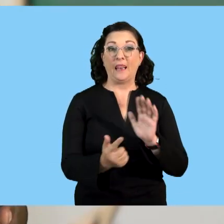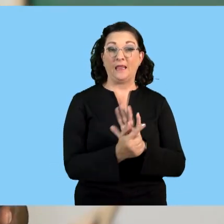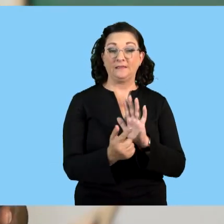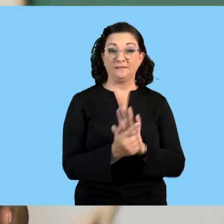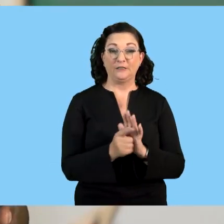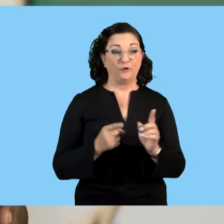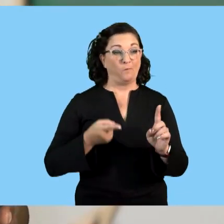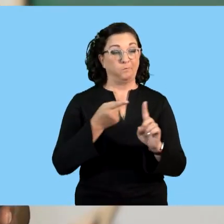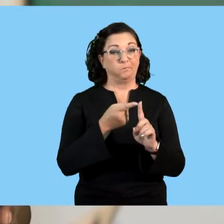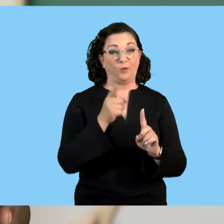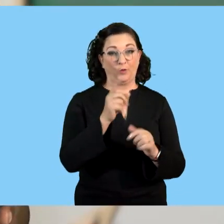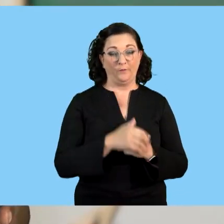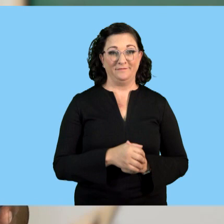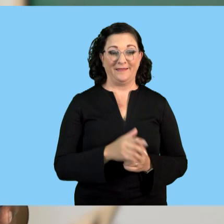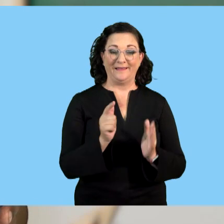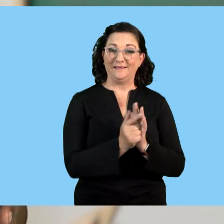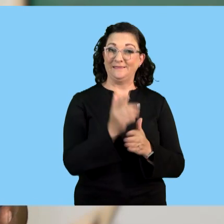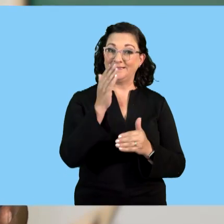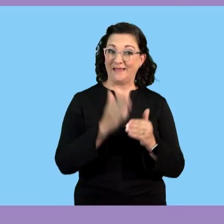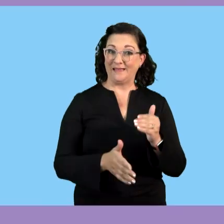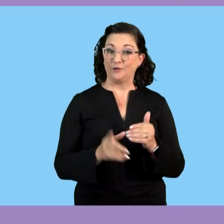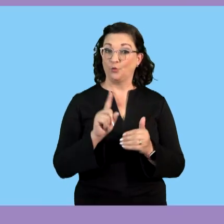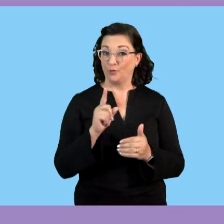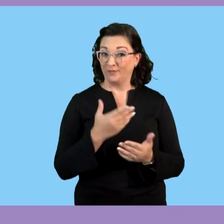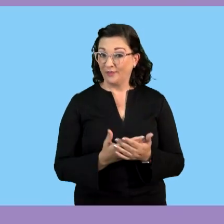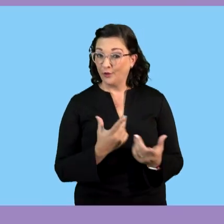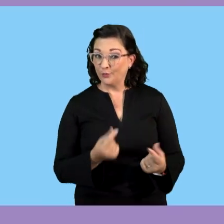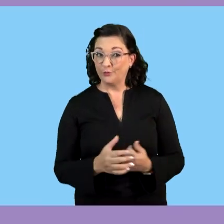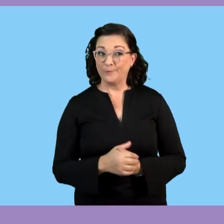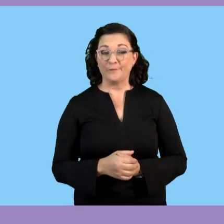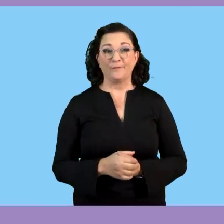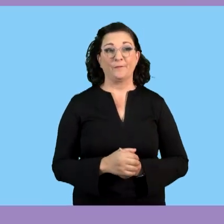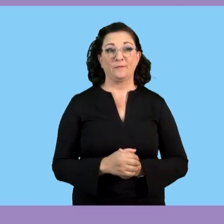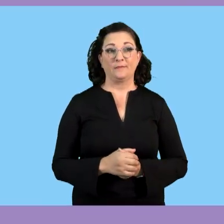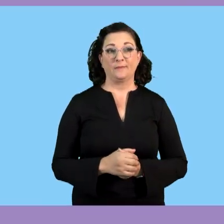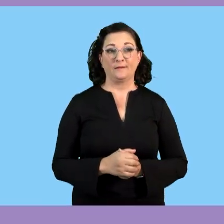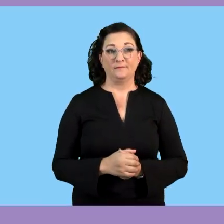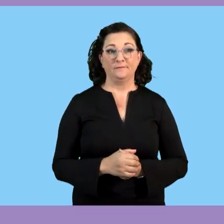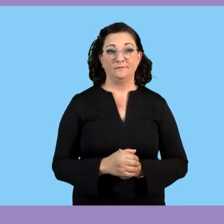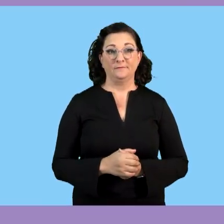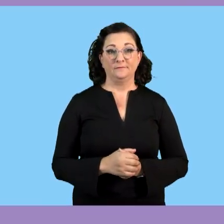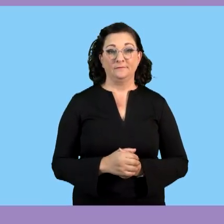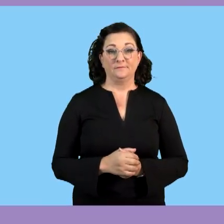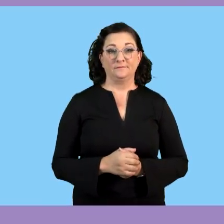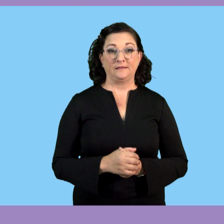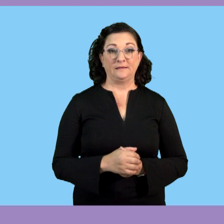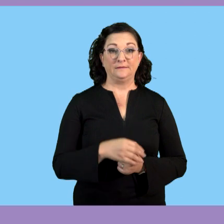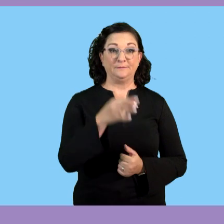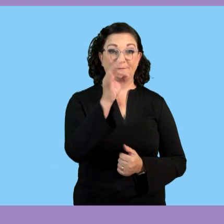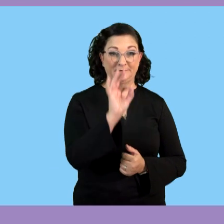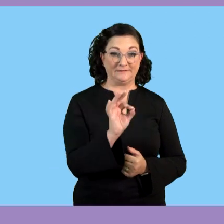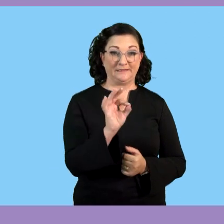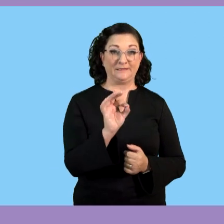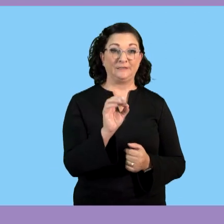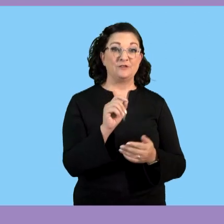are the objectives. At the end of this lesson, learners should be able to 1. Write percentages as